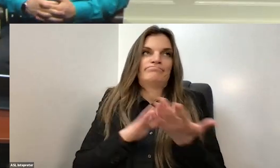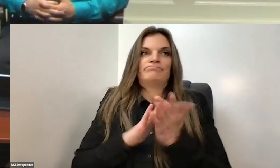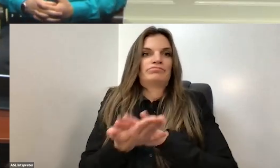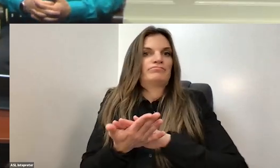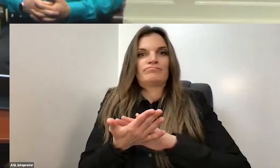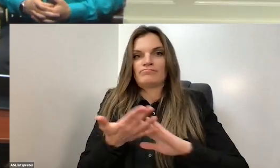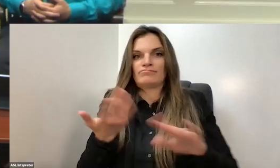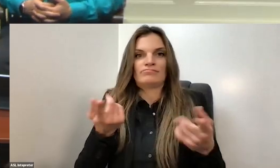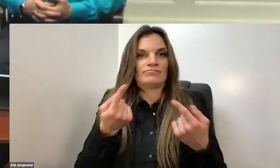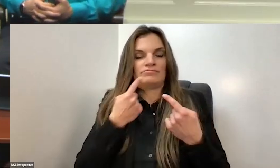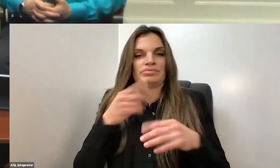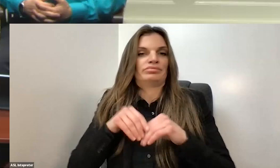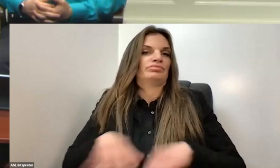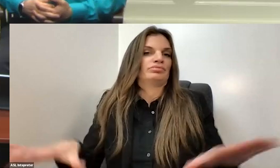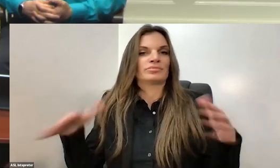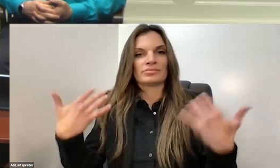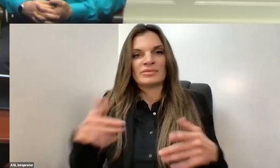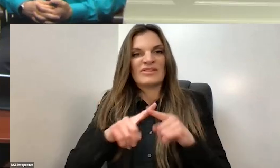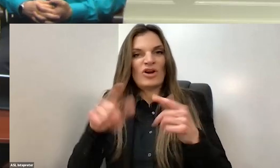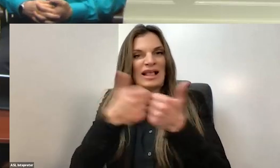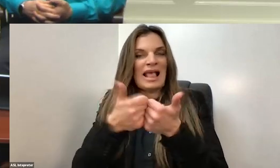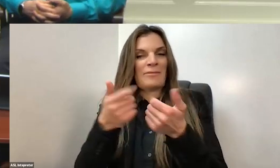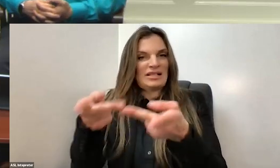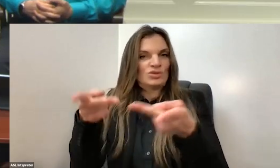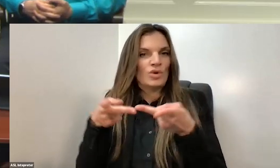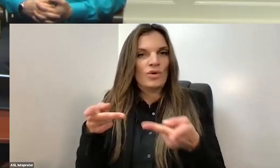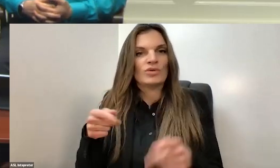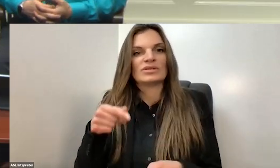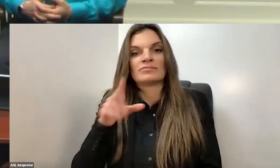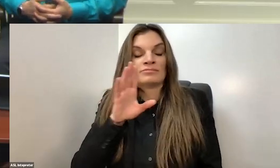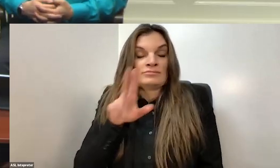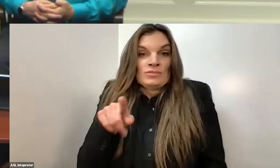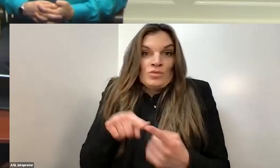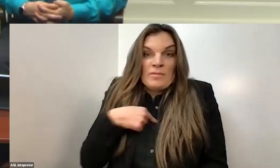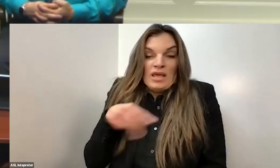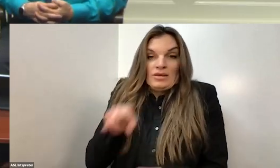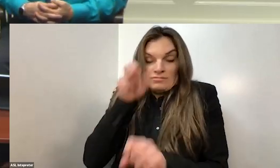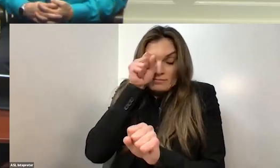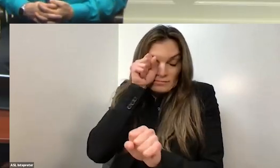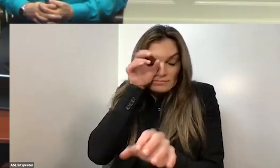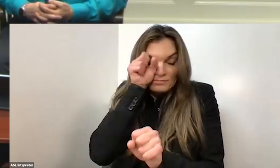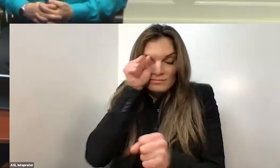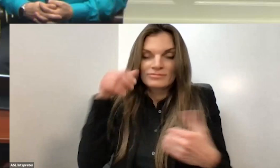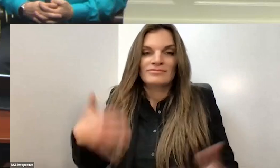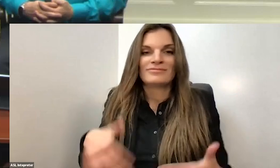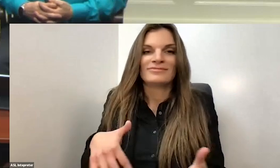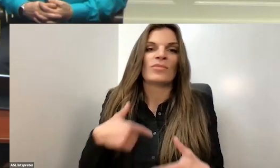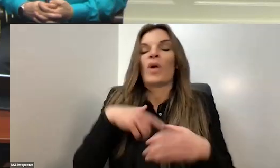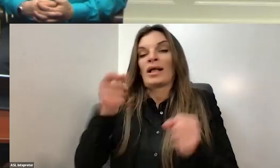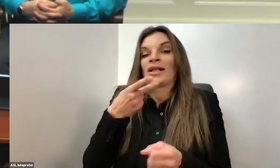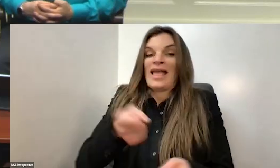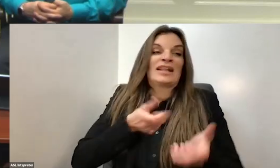push during GAAD, all the gaming studios, which to me is amazing because as important as it is, and we can talk here forever